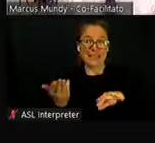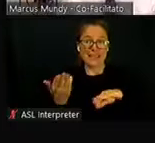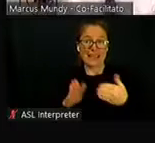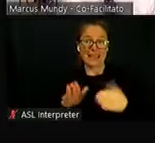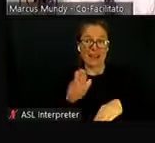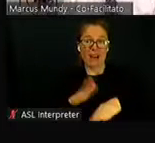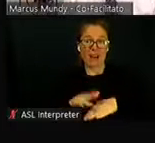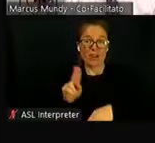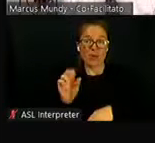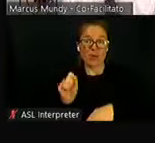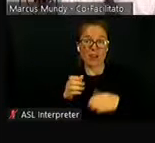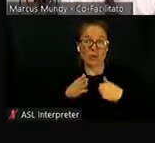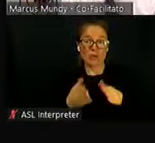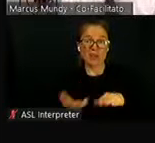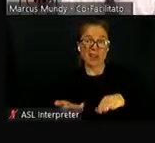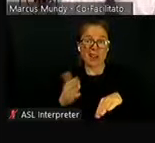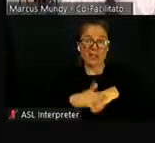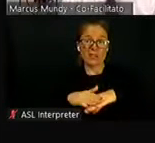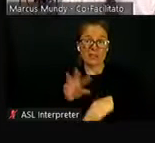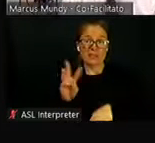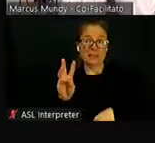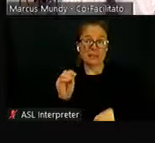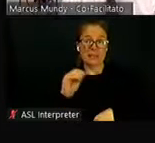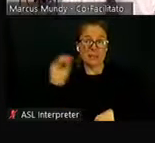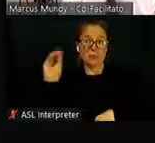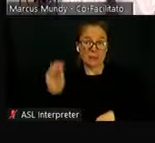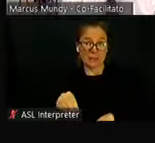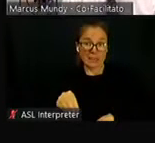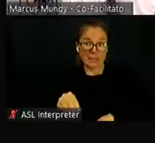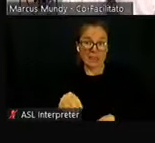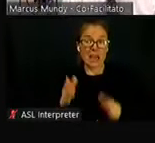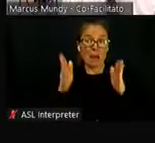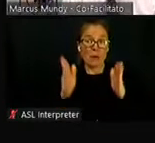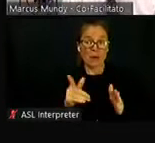have increased by 60%. As a person who